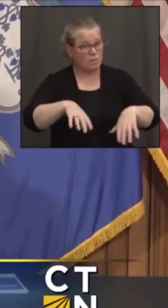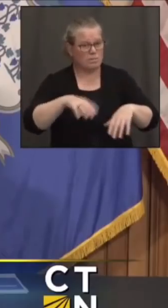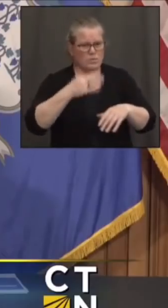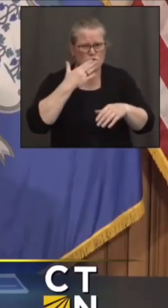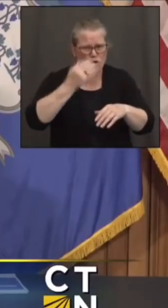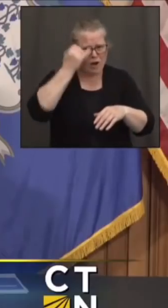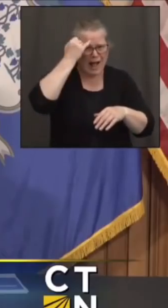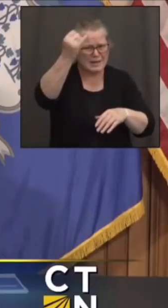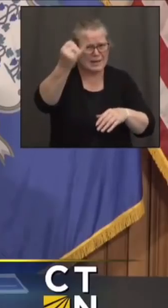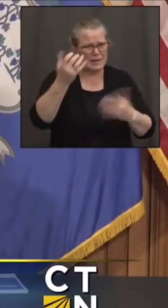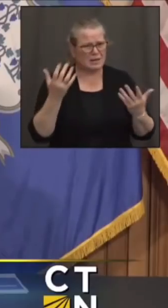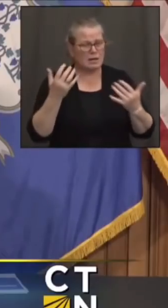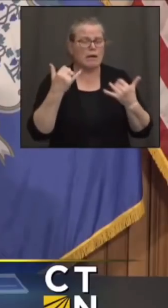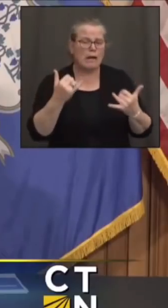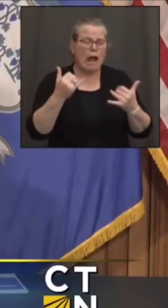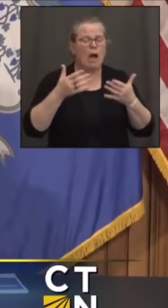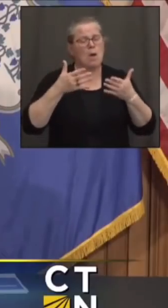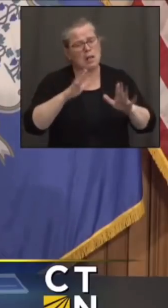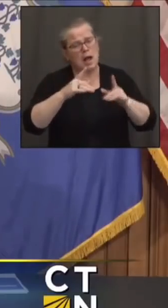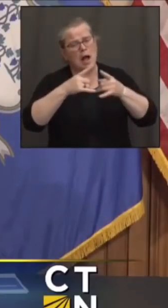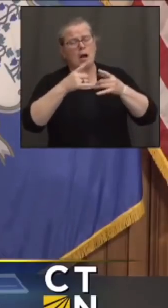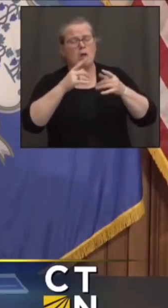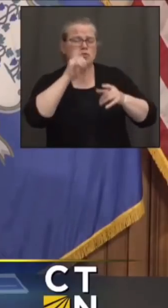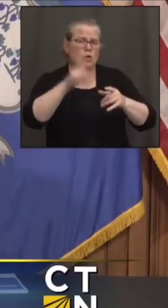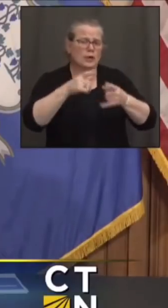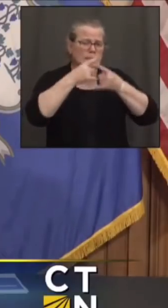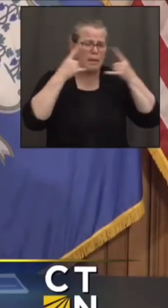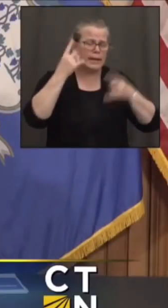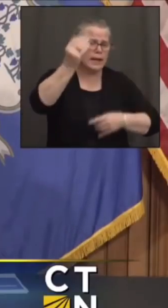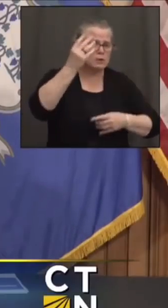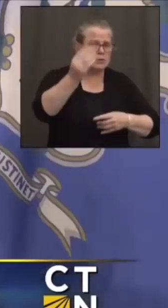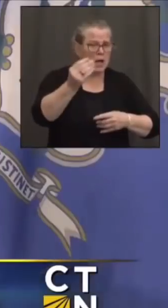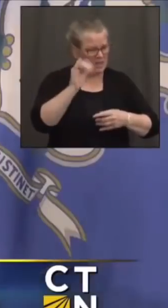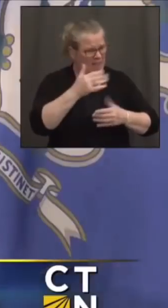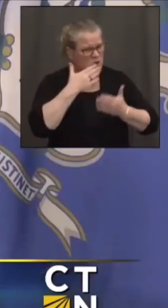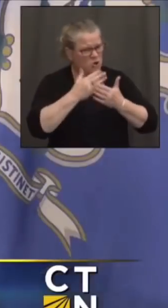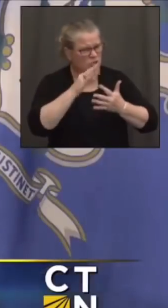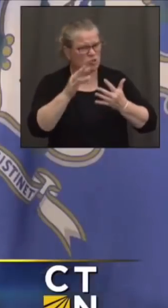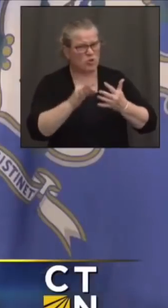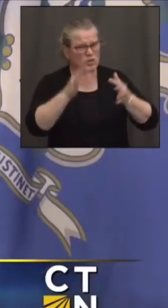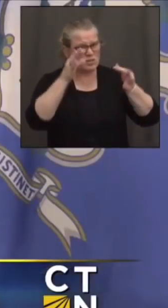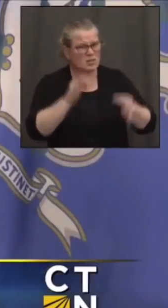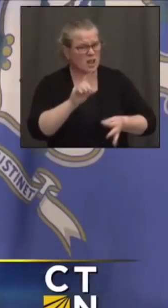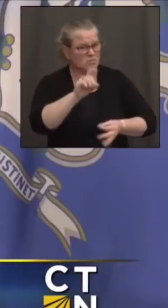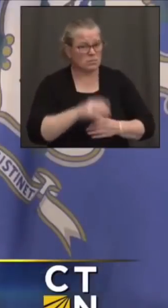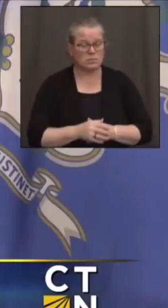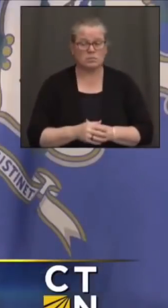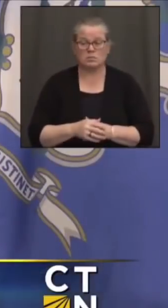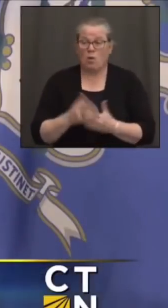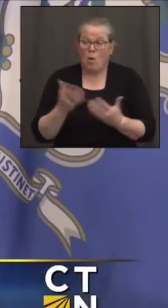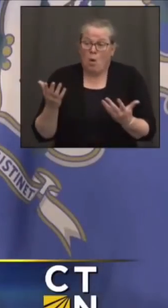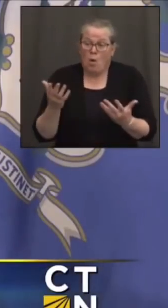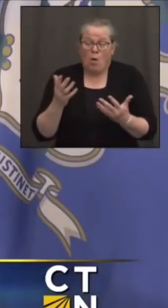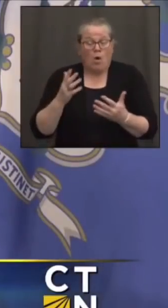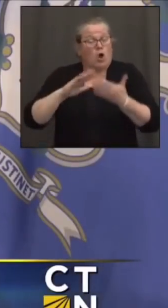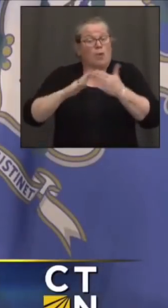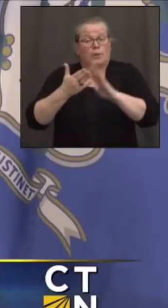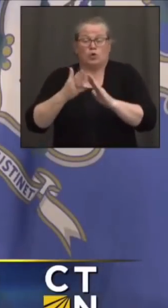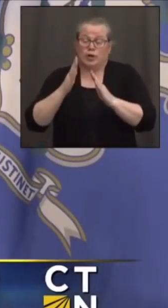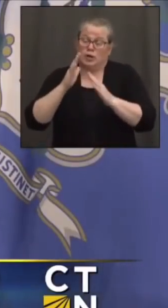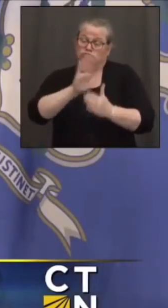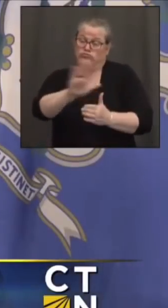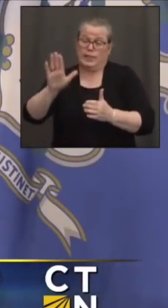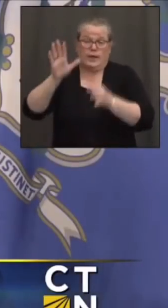the mask mandate outside? Look, it's up to the local community, but I'm looking forward to a few Memorial Day parades. I know a lot